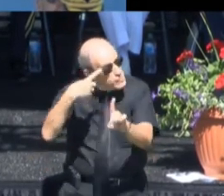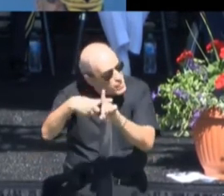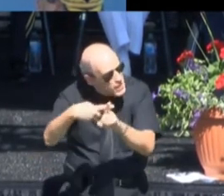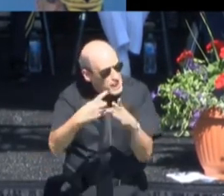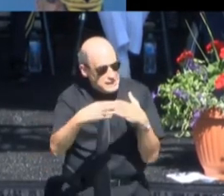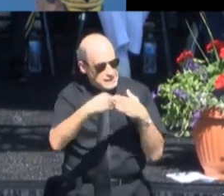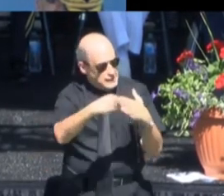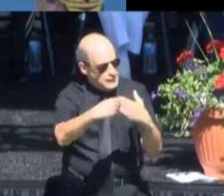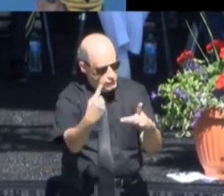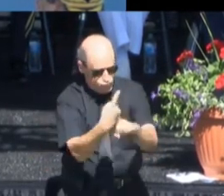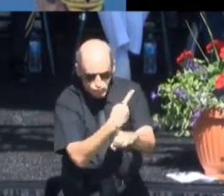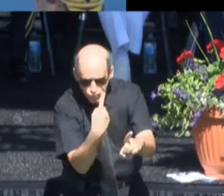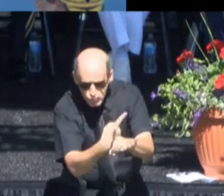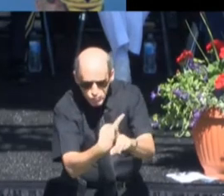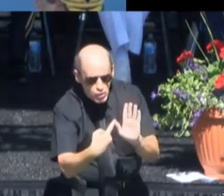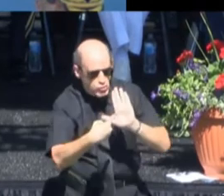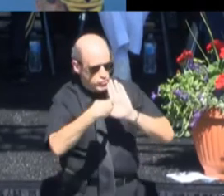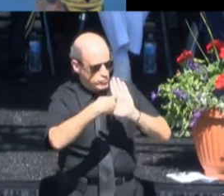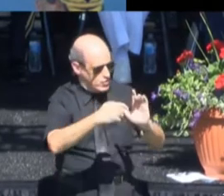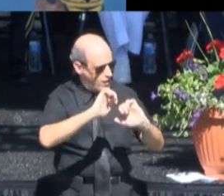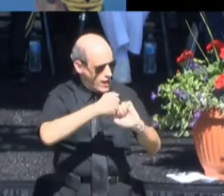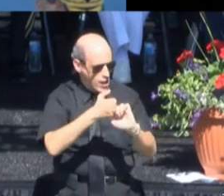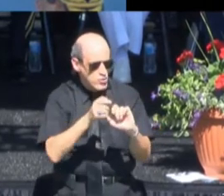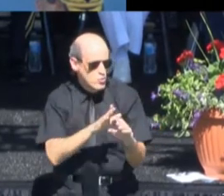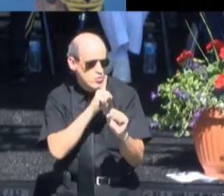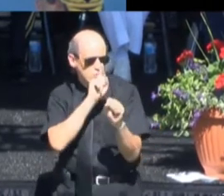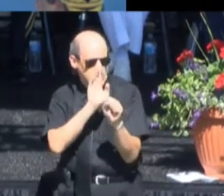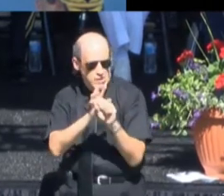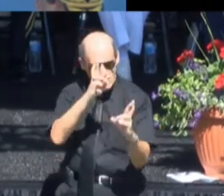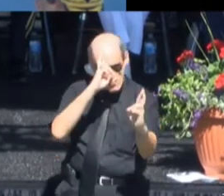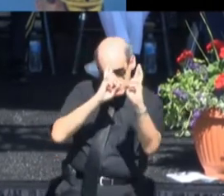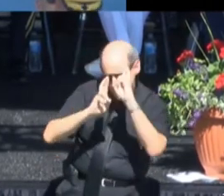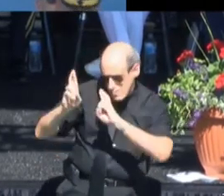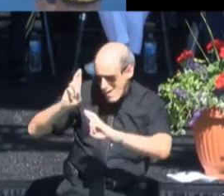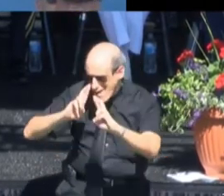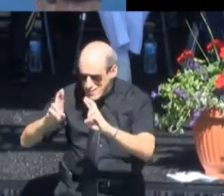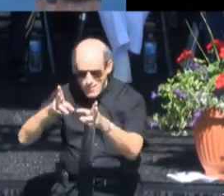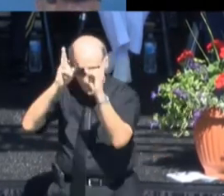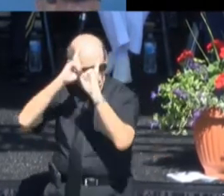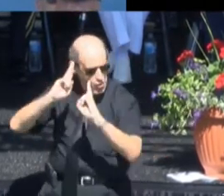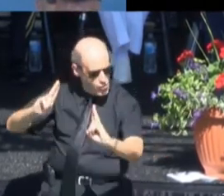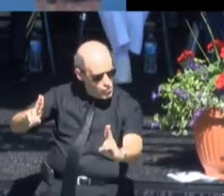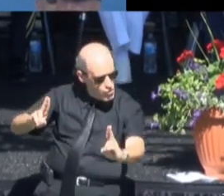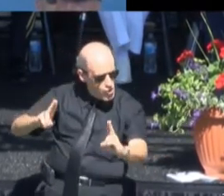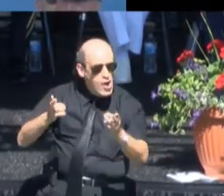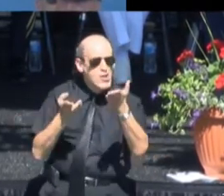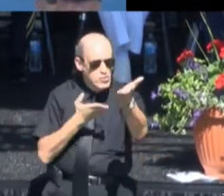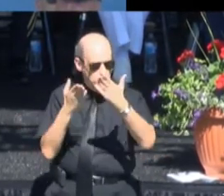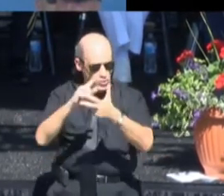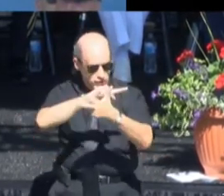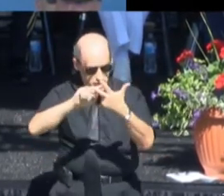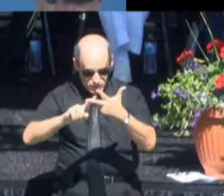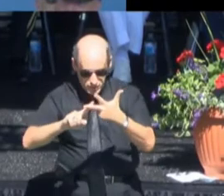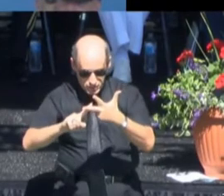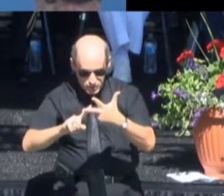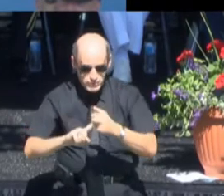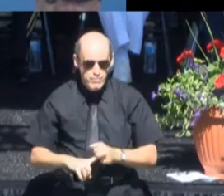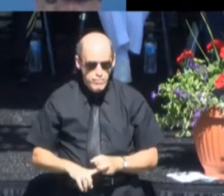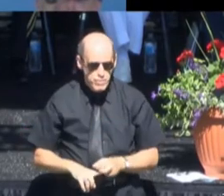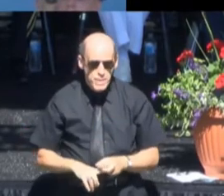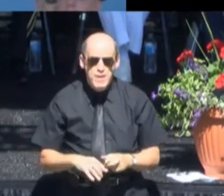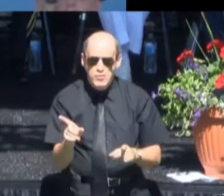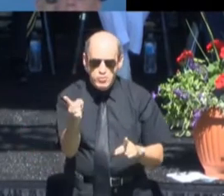leadership, exemplified by a commitment to respect, honor, and service.